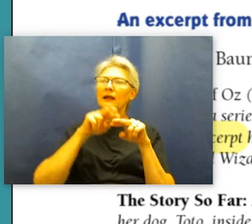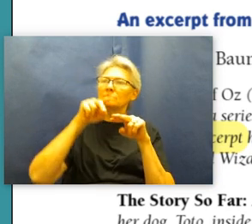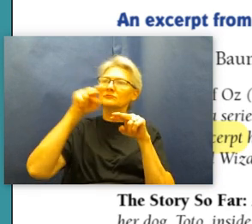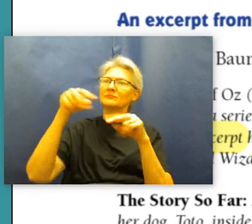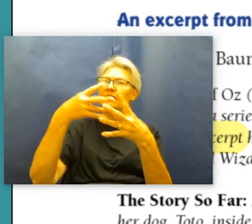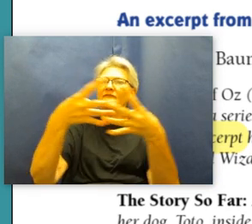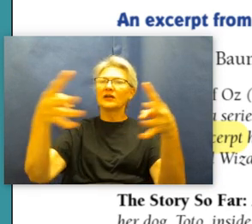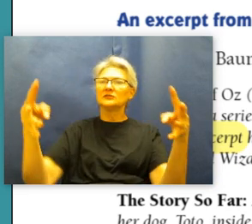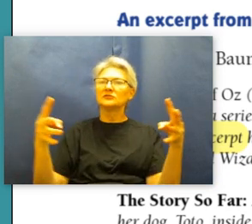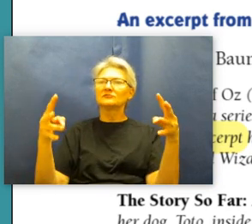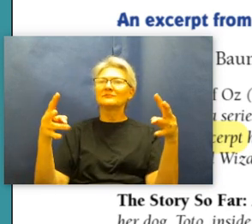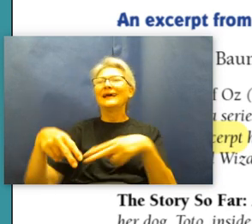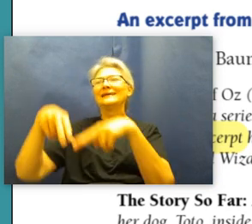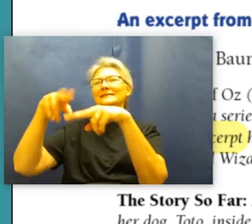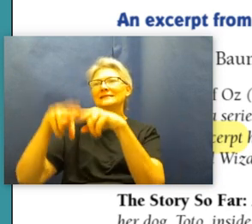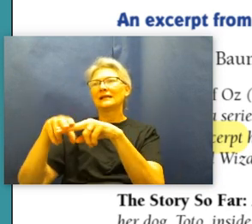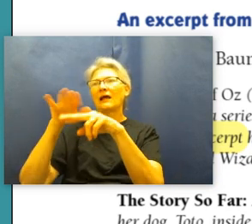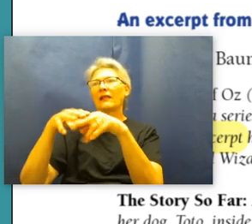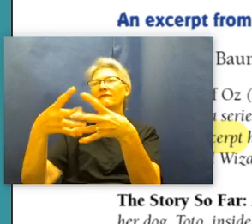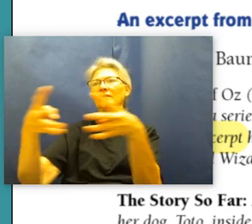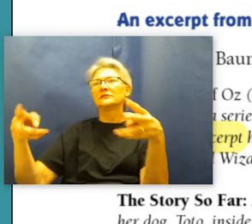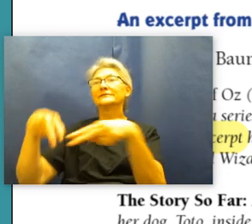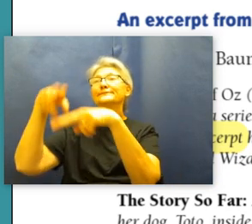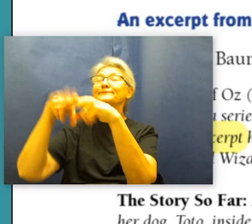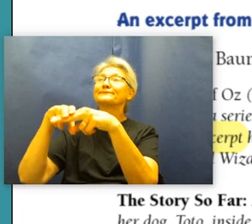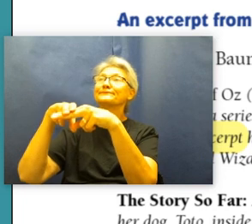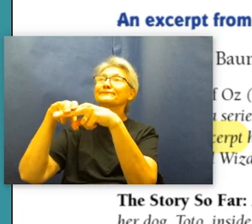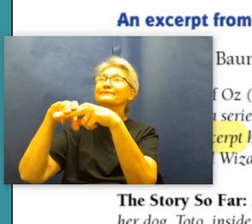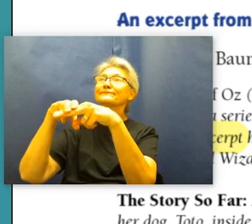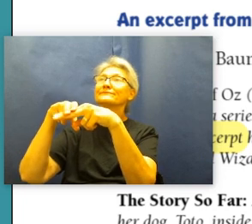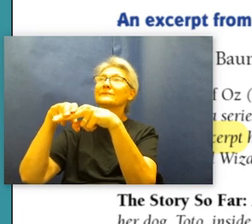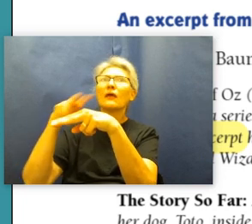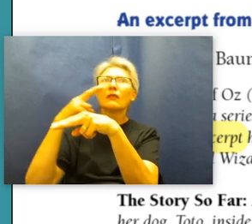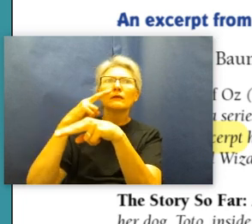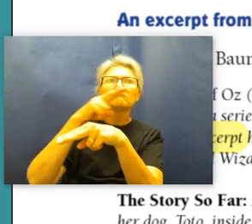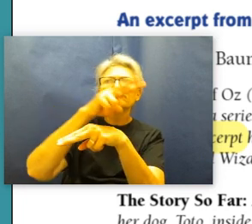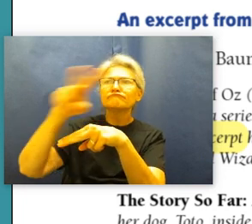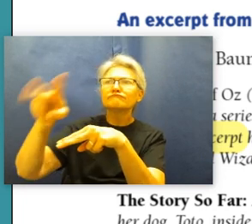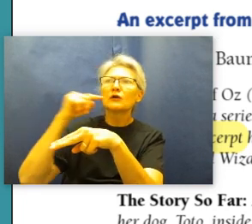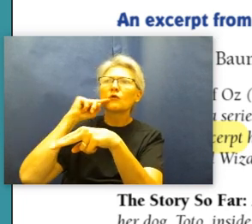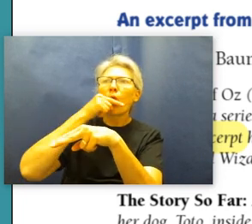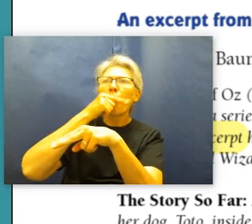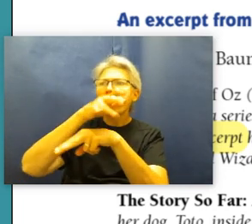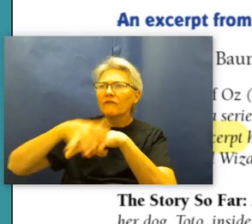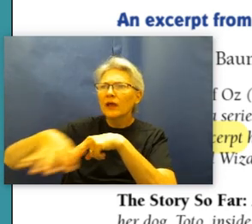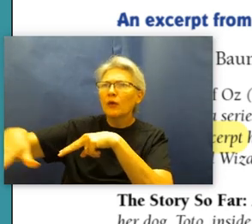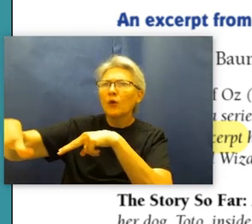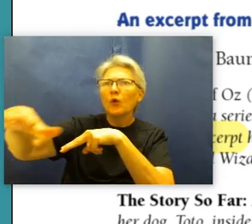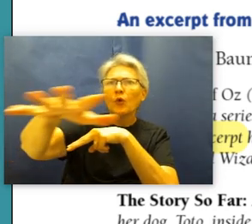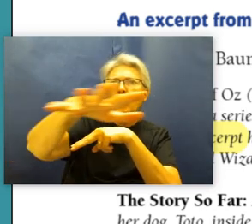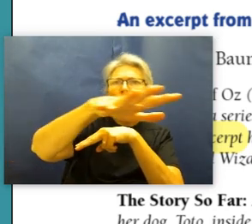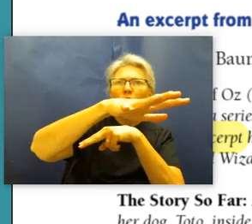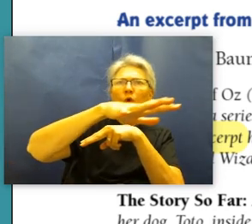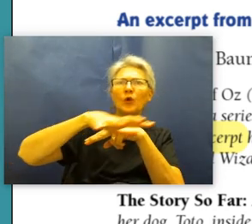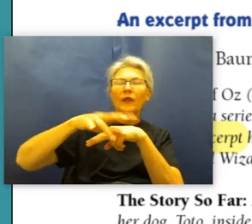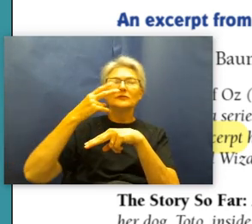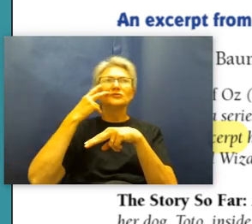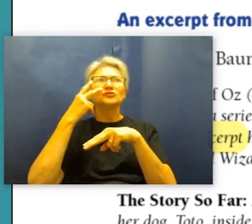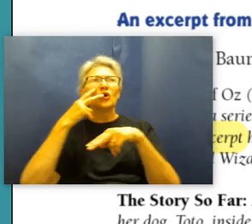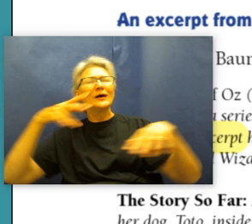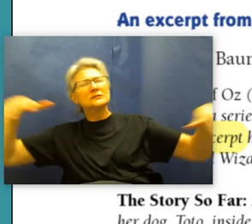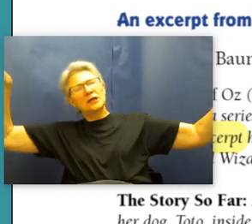fence beside the road and sat down. There was a great cornfield beyond the fence, and not far away she saw a